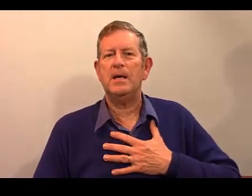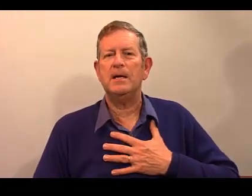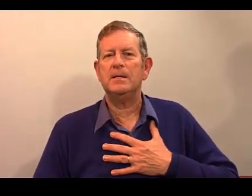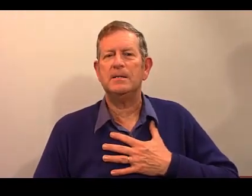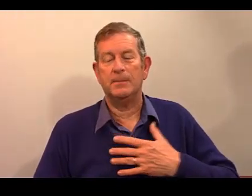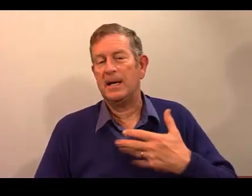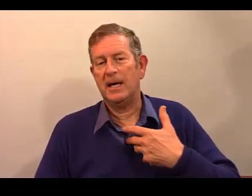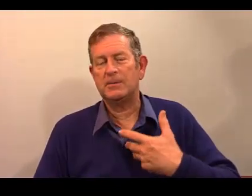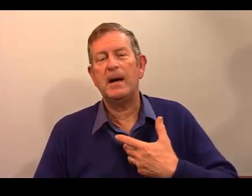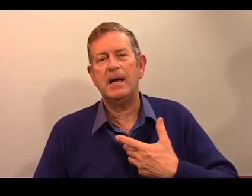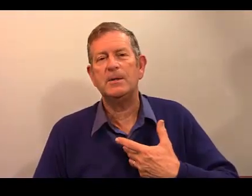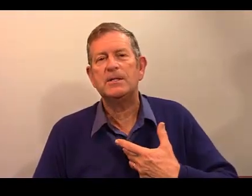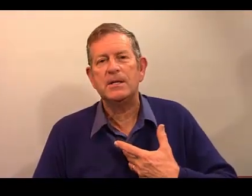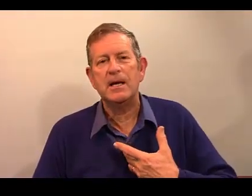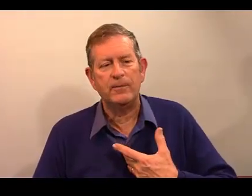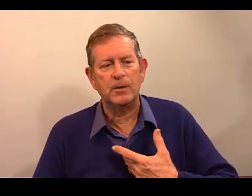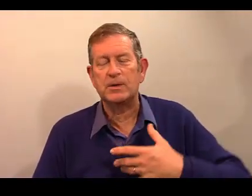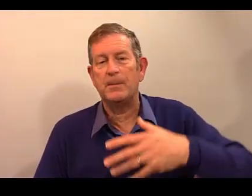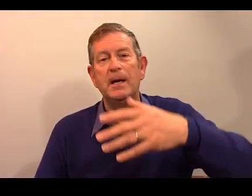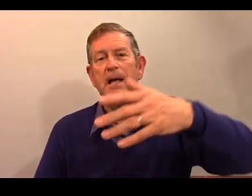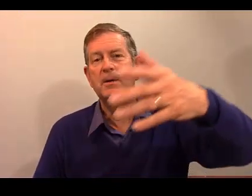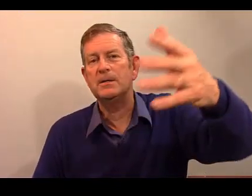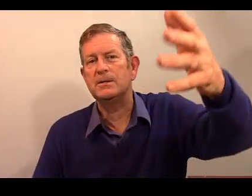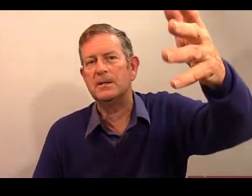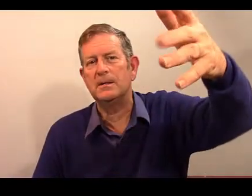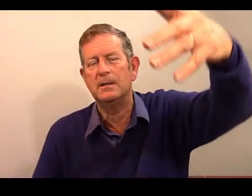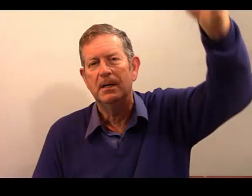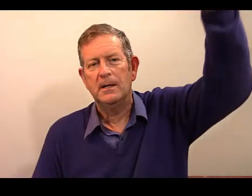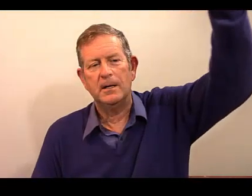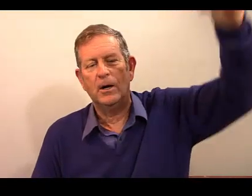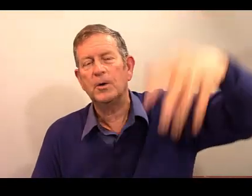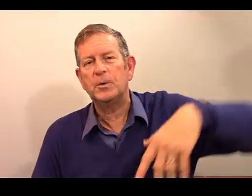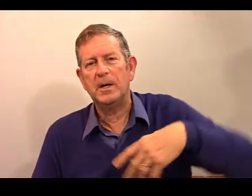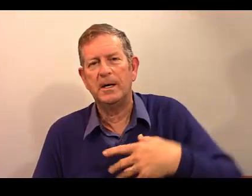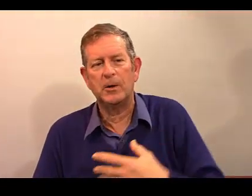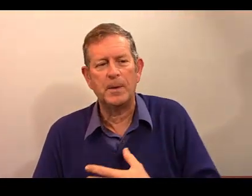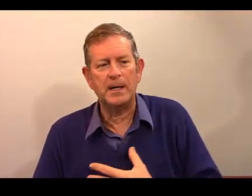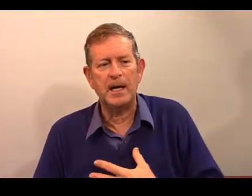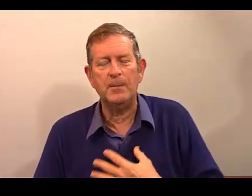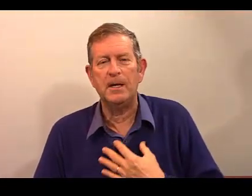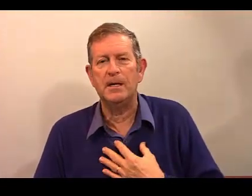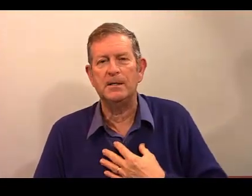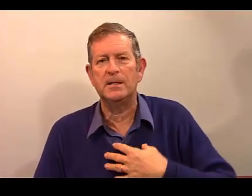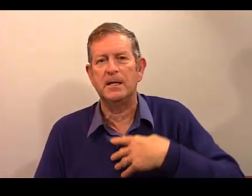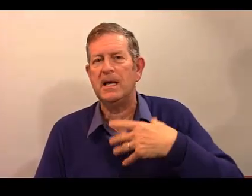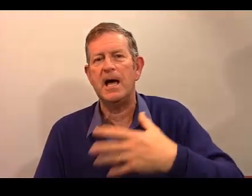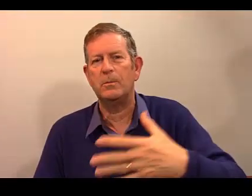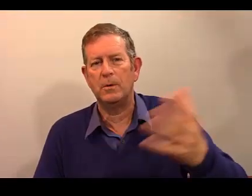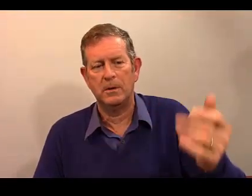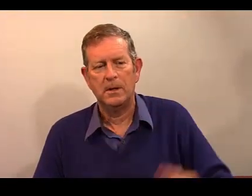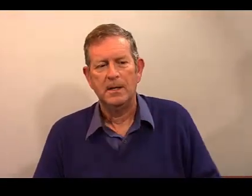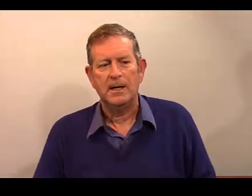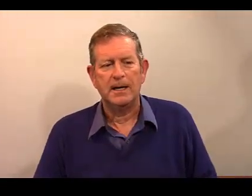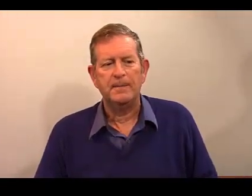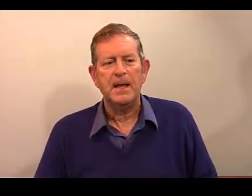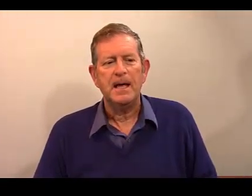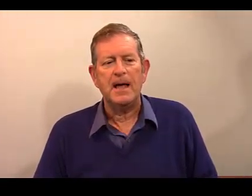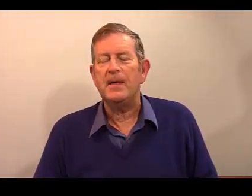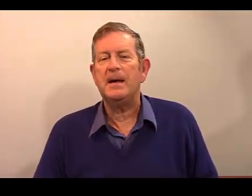my name is, in my case, my name is Steve, and you'll say, my name is Antoine, or my name is